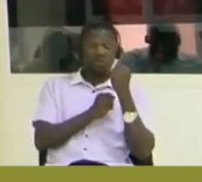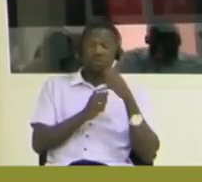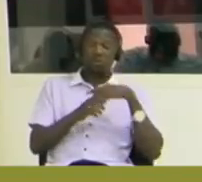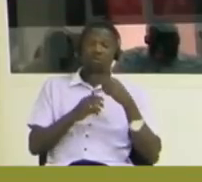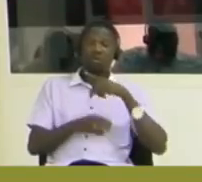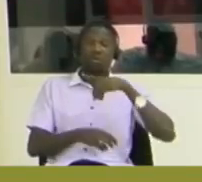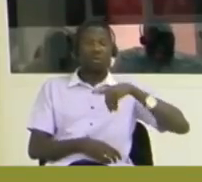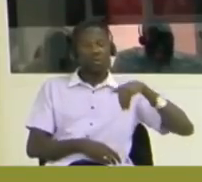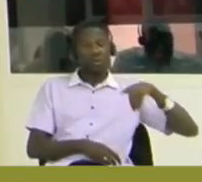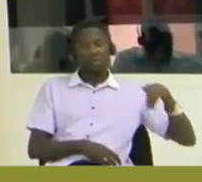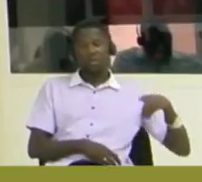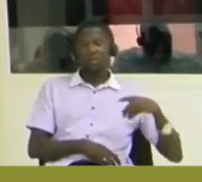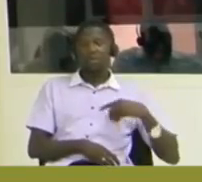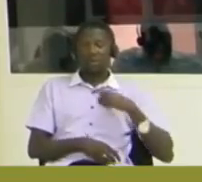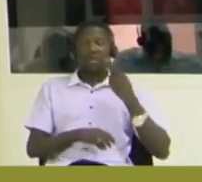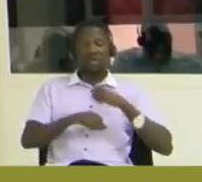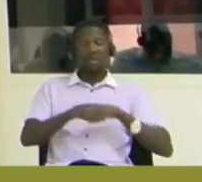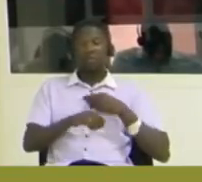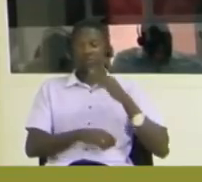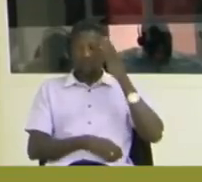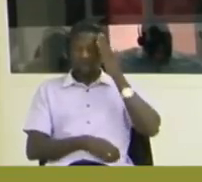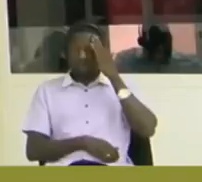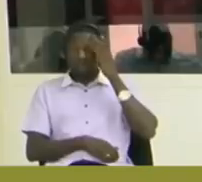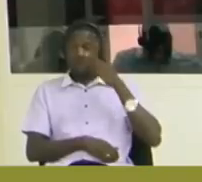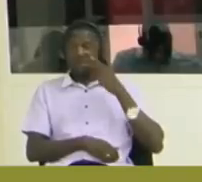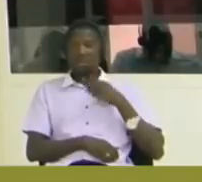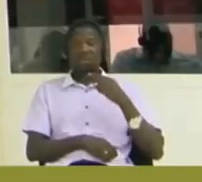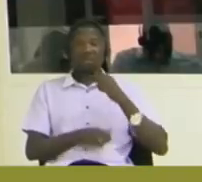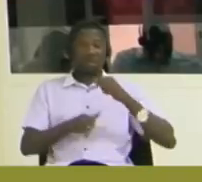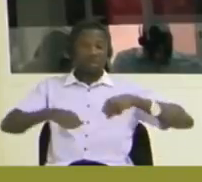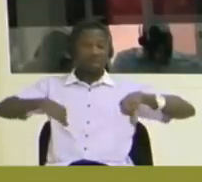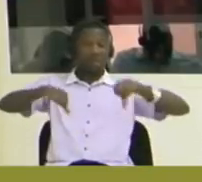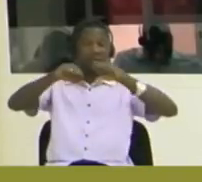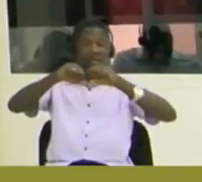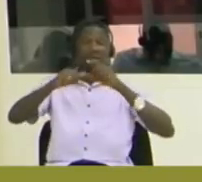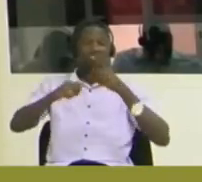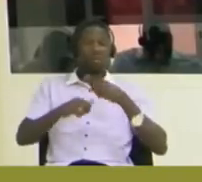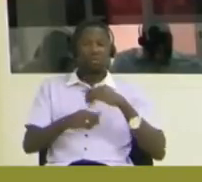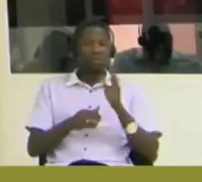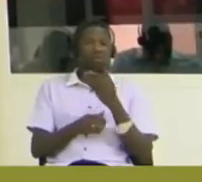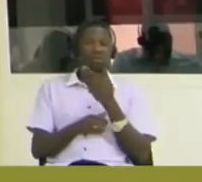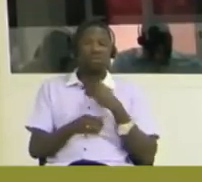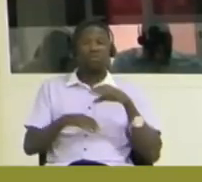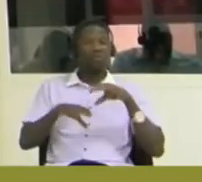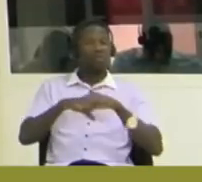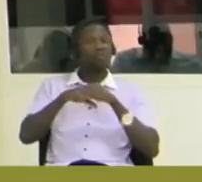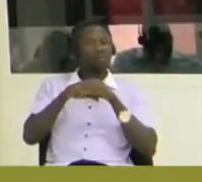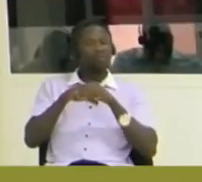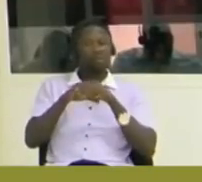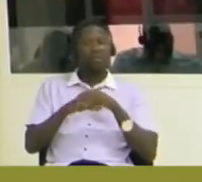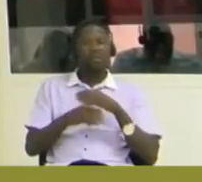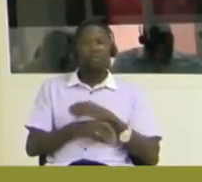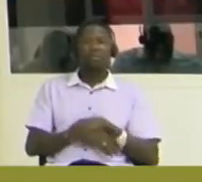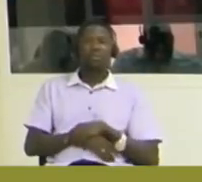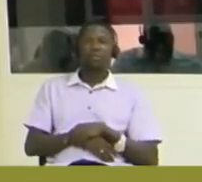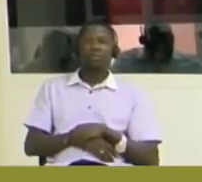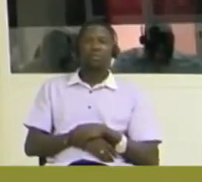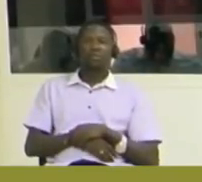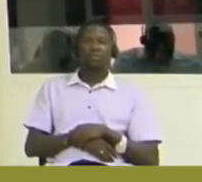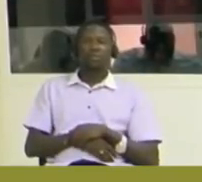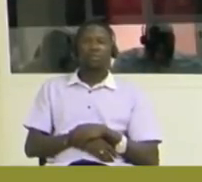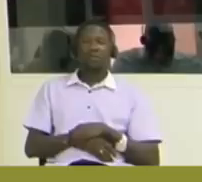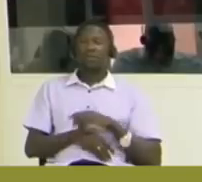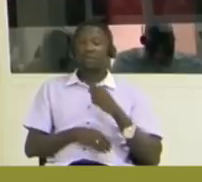we knew that it was not a territory that was going to be friendly. The entire